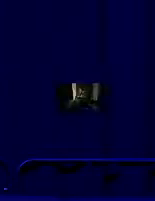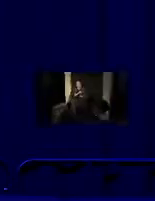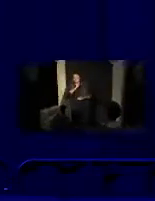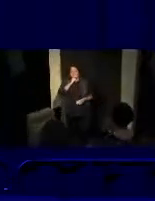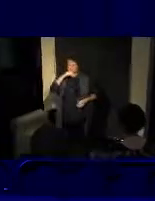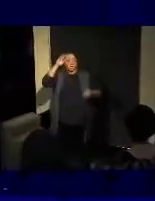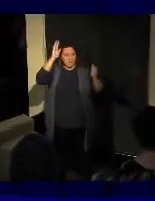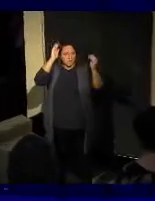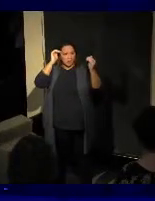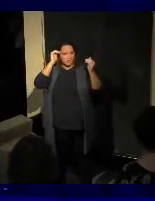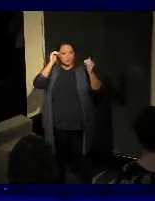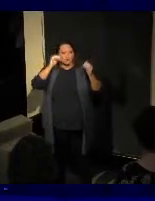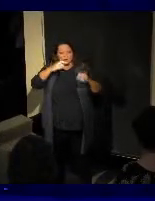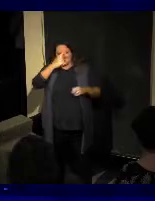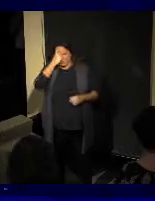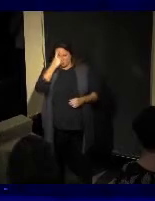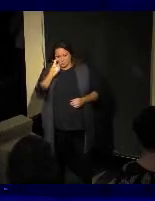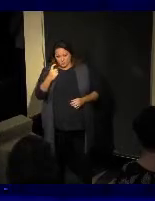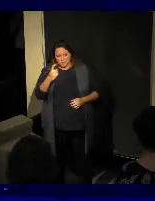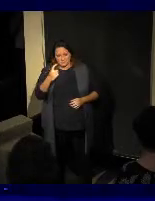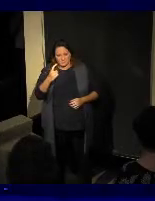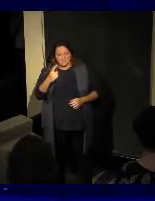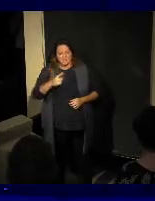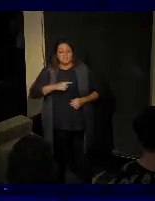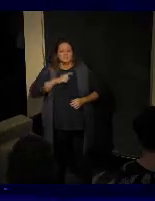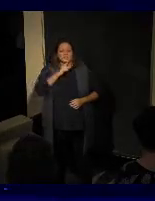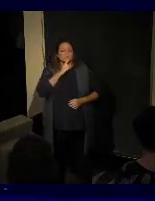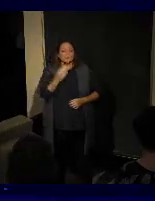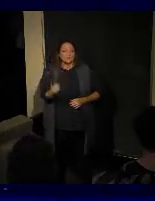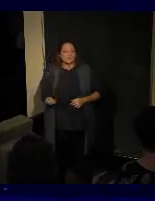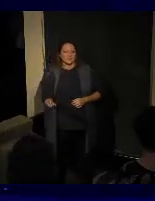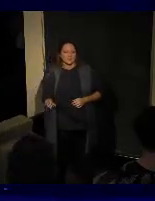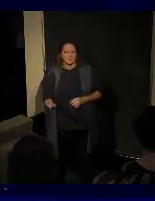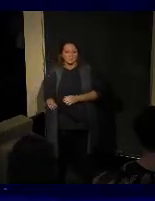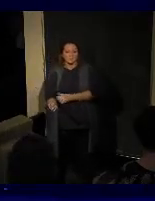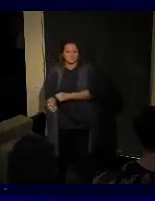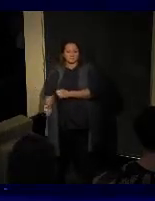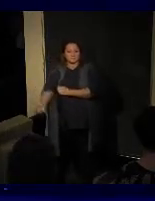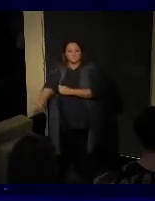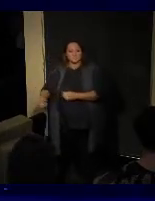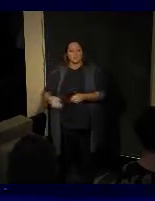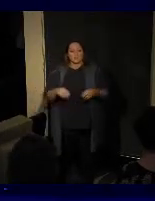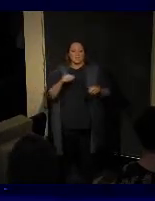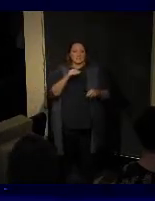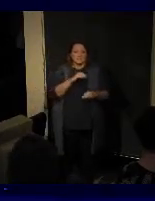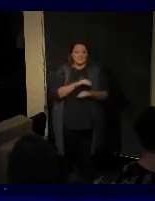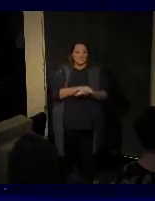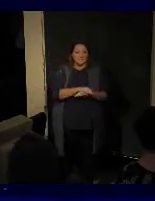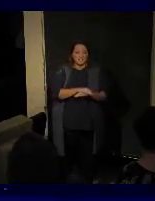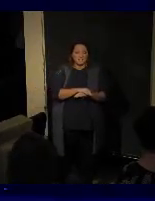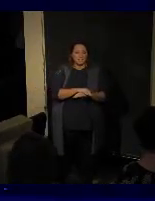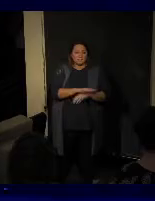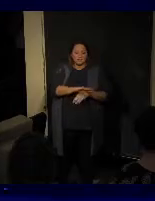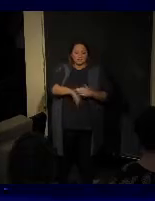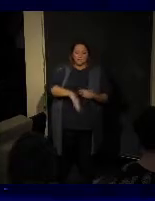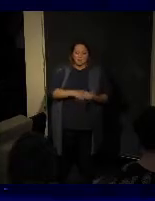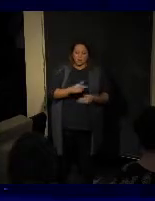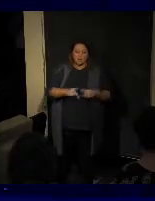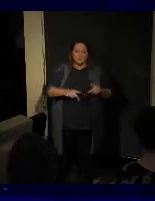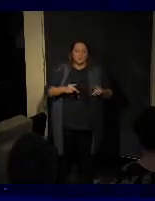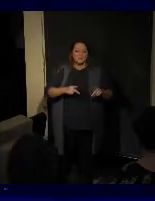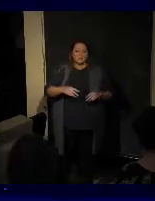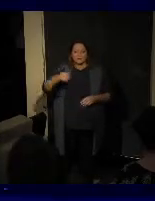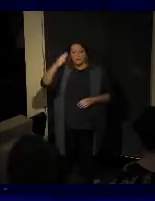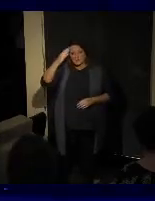a dream. It's a reality. And tonight, for those of us that know you as our